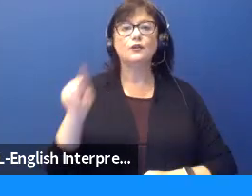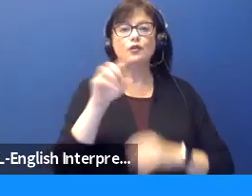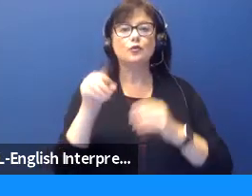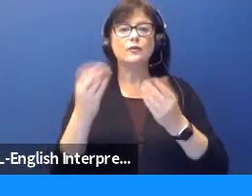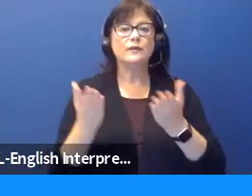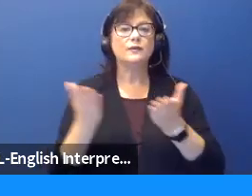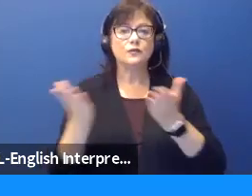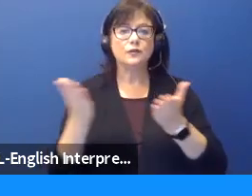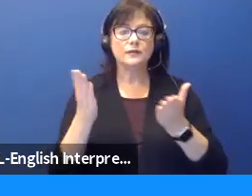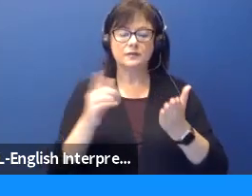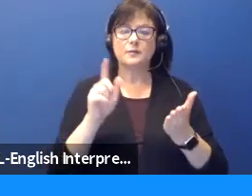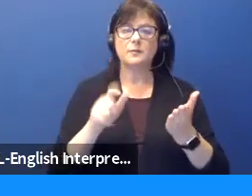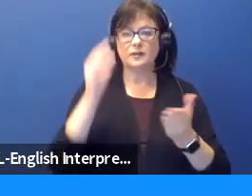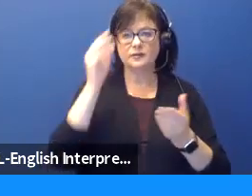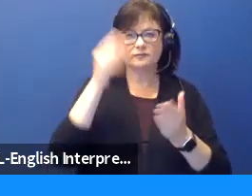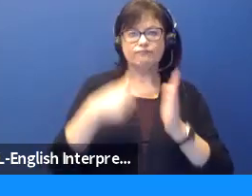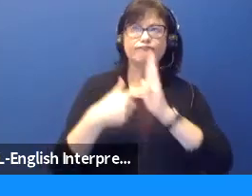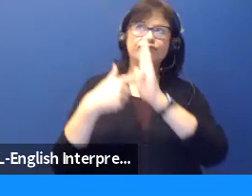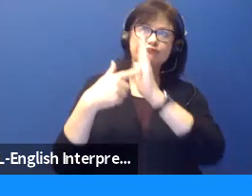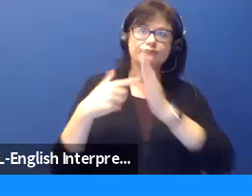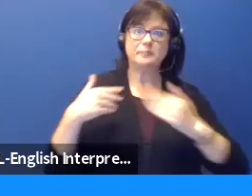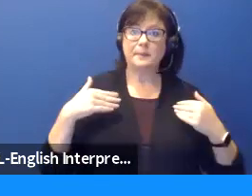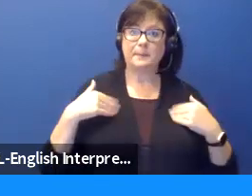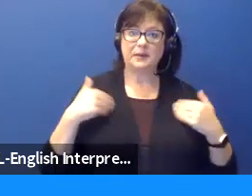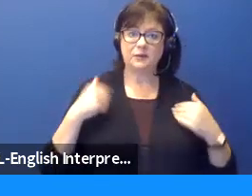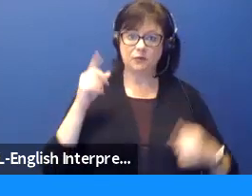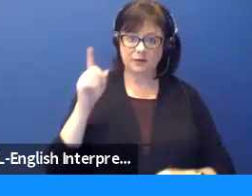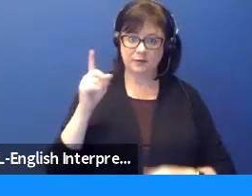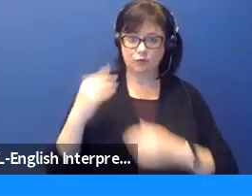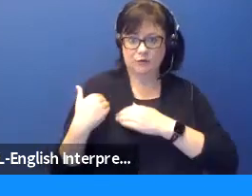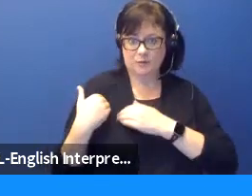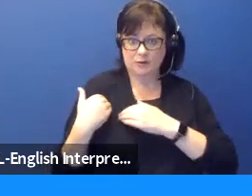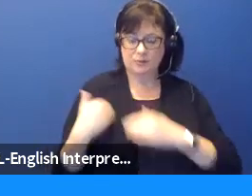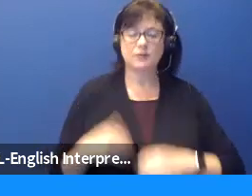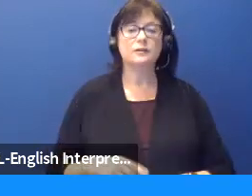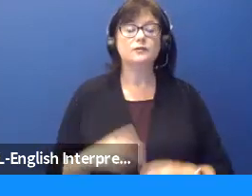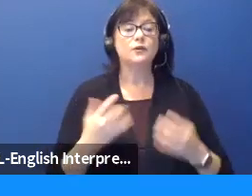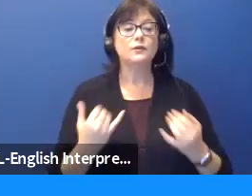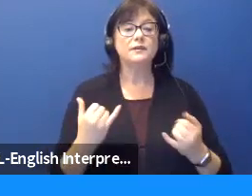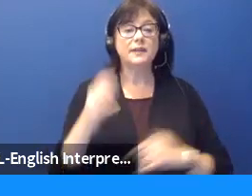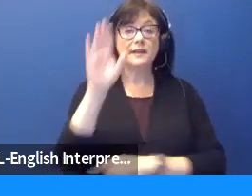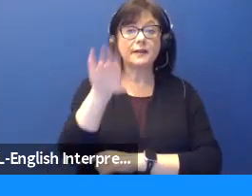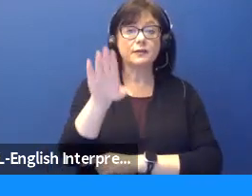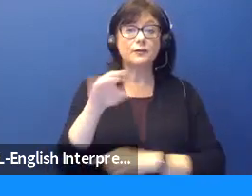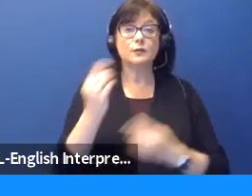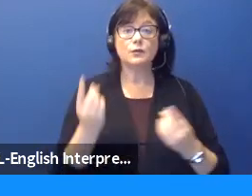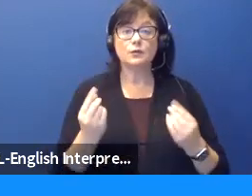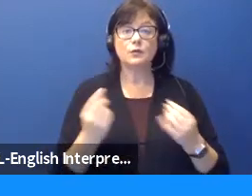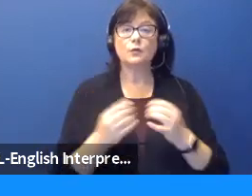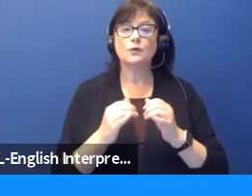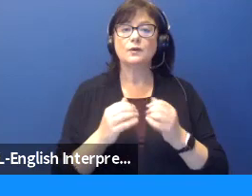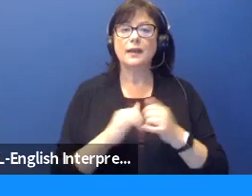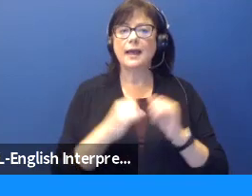ministry. In today's presentation, we'll learn more about reading and interpreting the DSQ